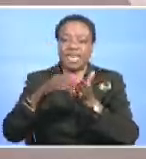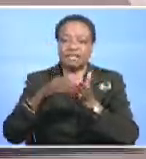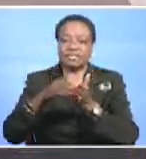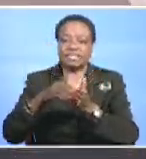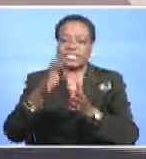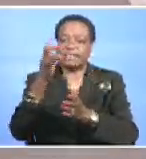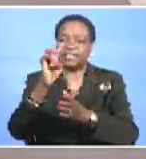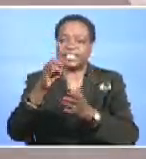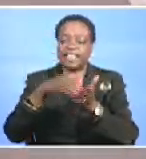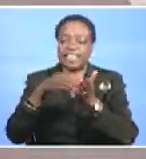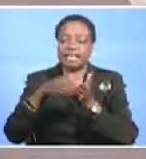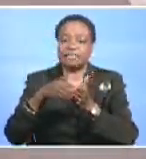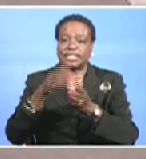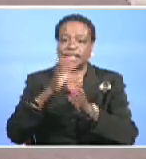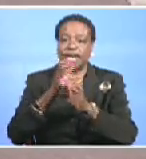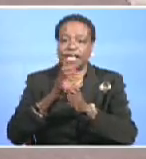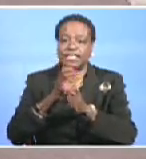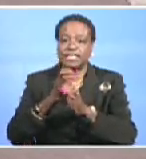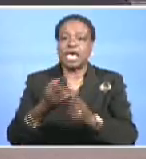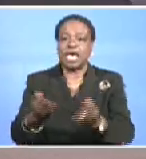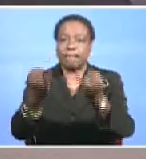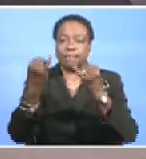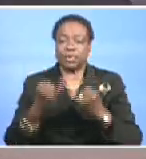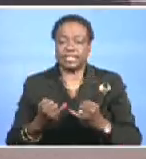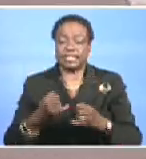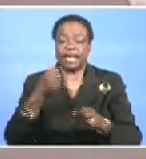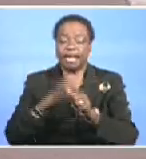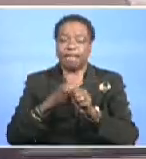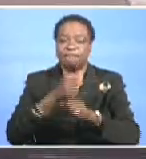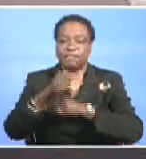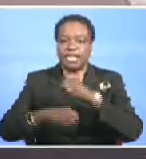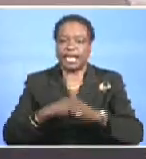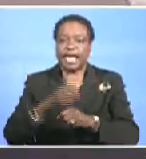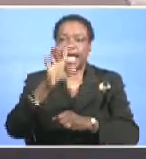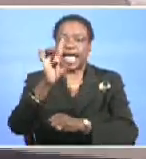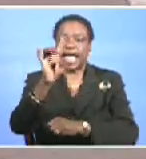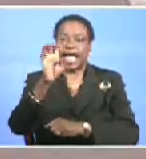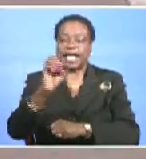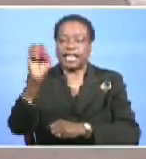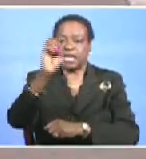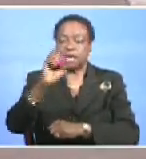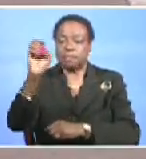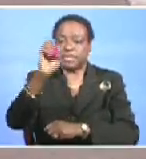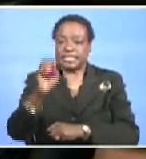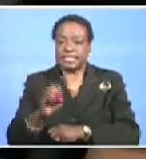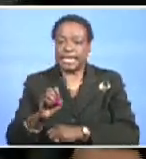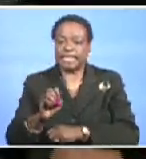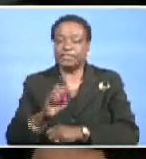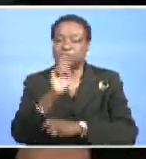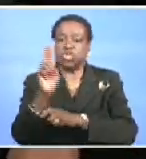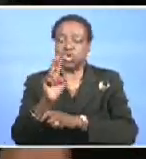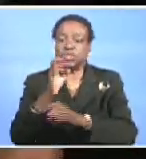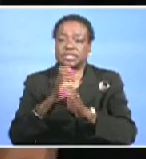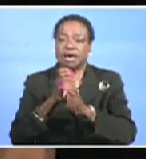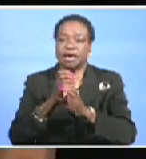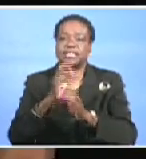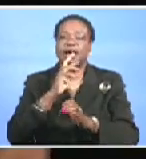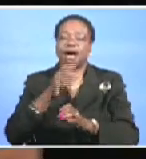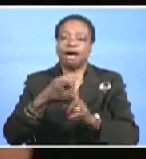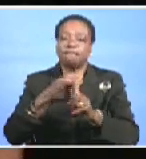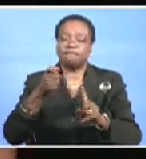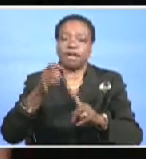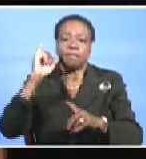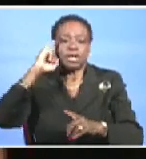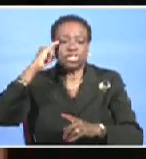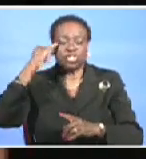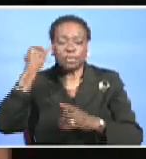from Japan annually. In essence, 80% of used car imports are from that country. After Monday's signing, Minister Fowkes